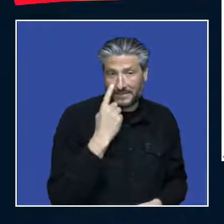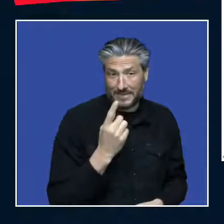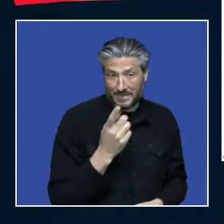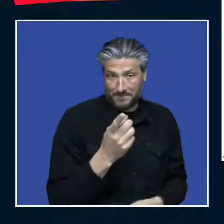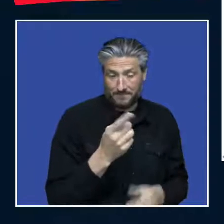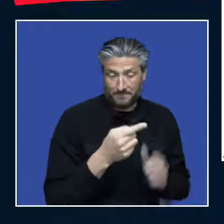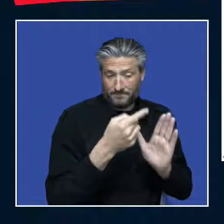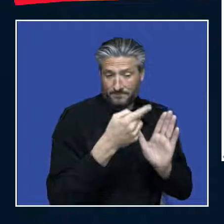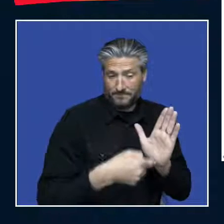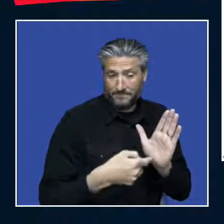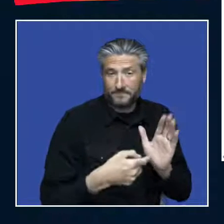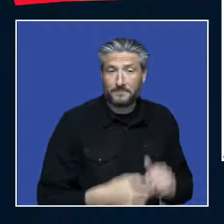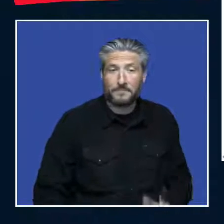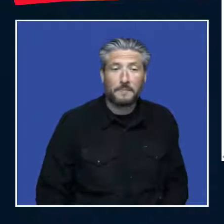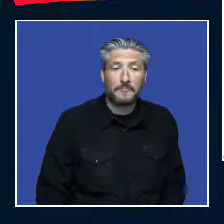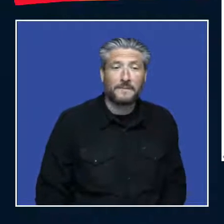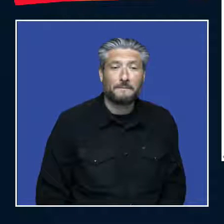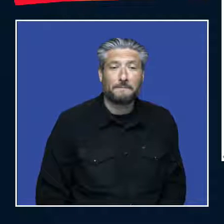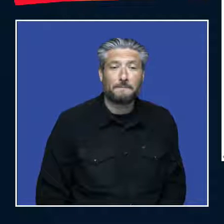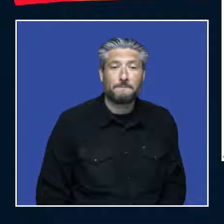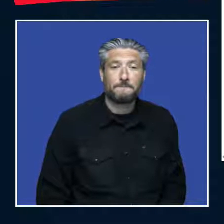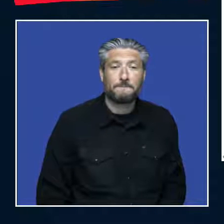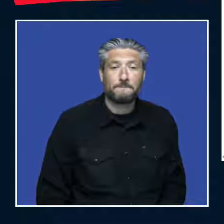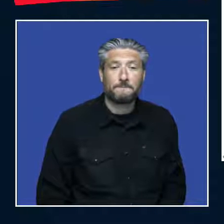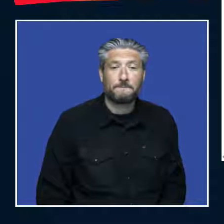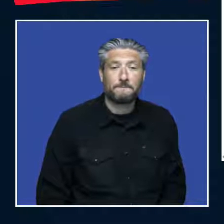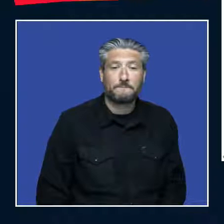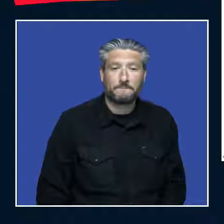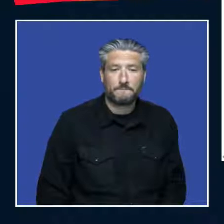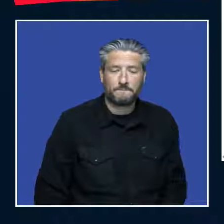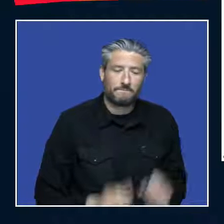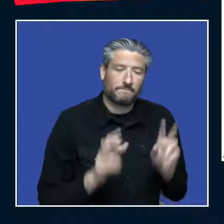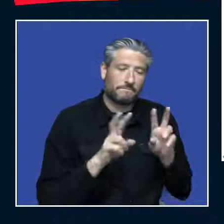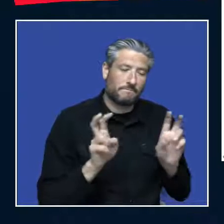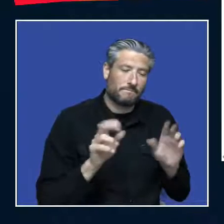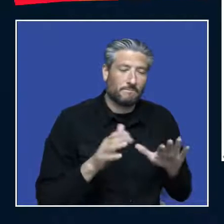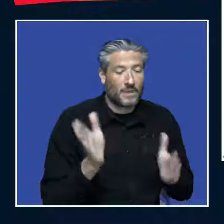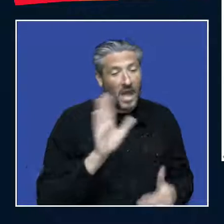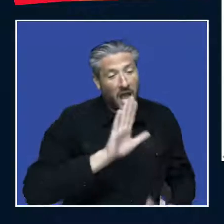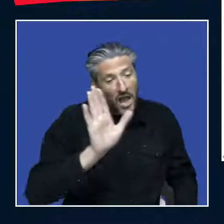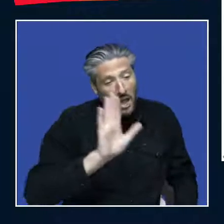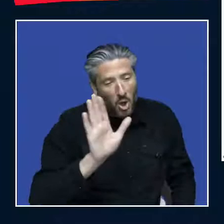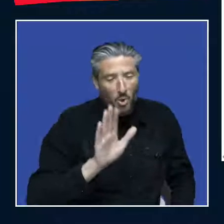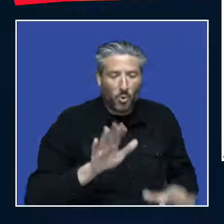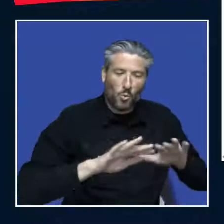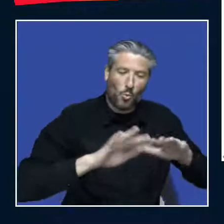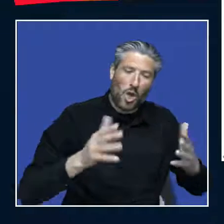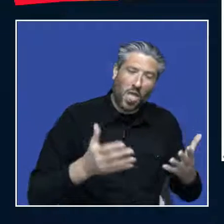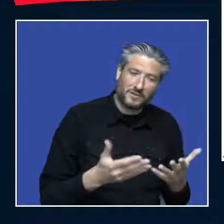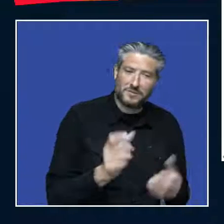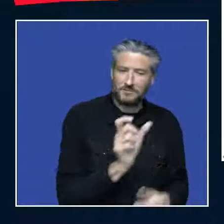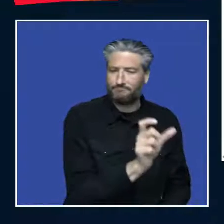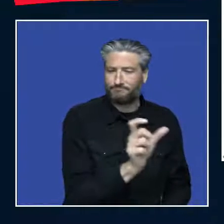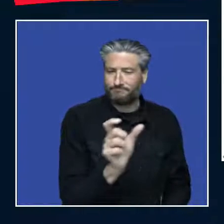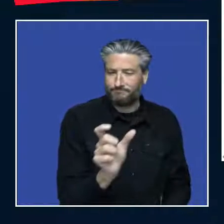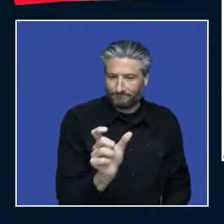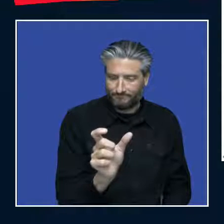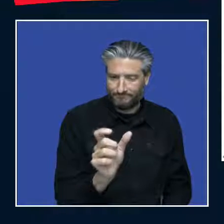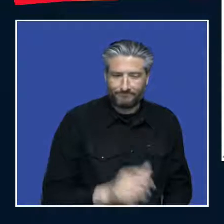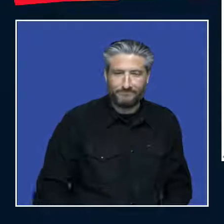framework. And then we'll just reply with hello world. And it listens to the port we specify in our Dockerfile.